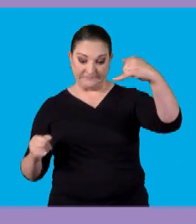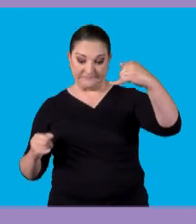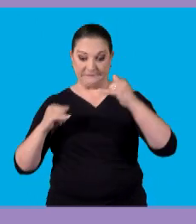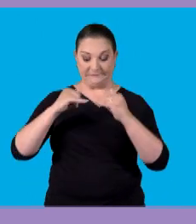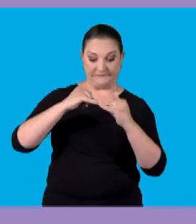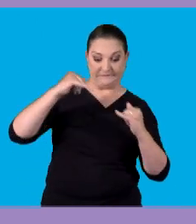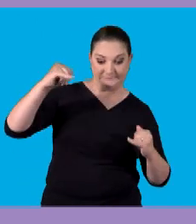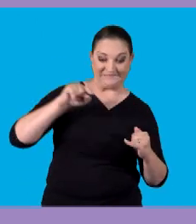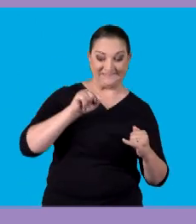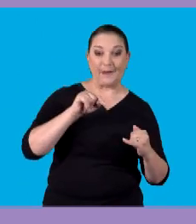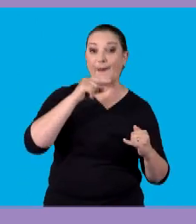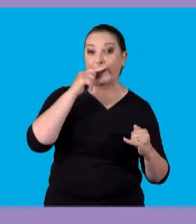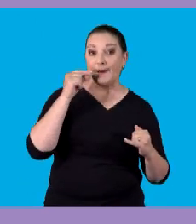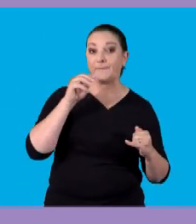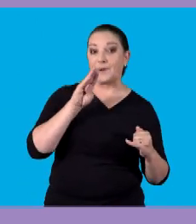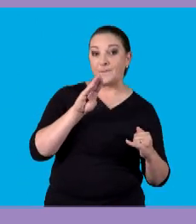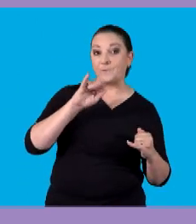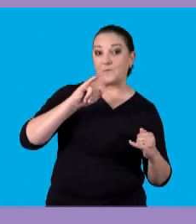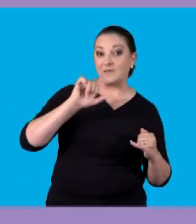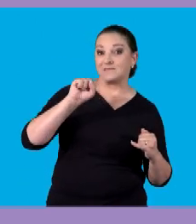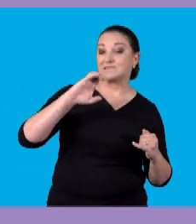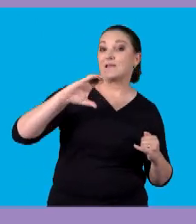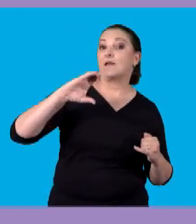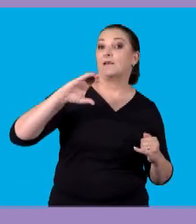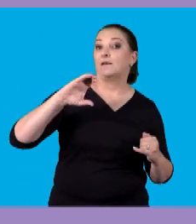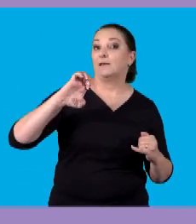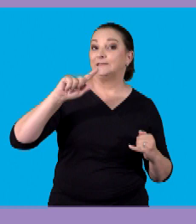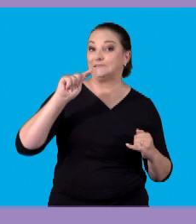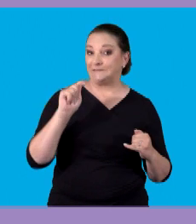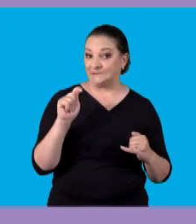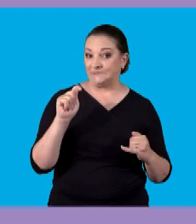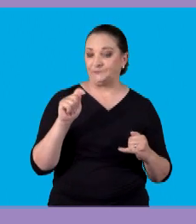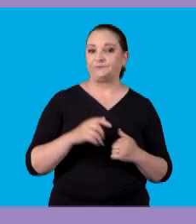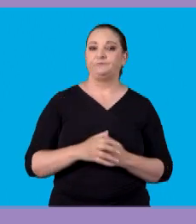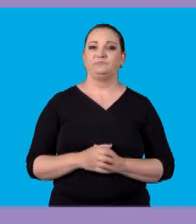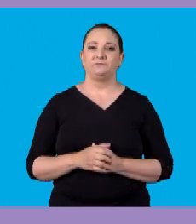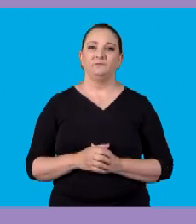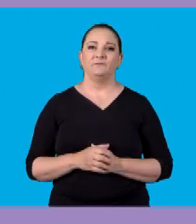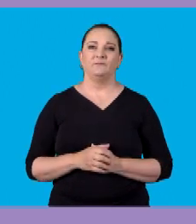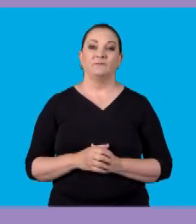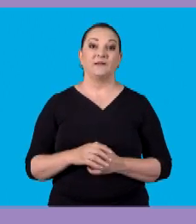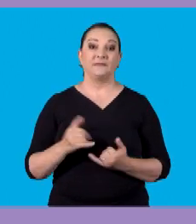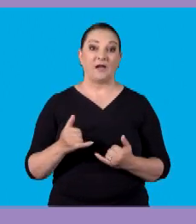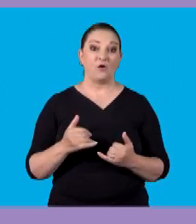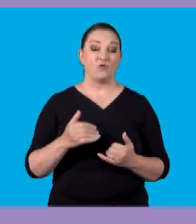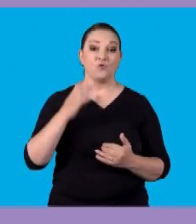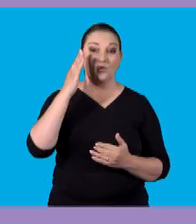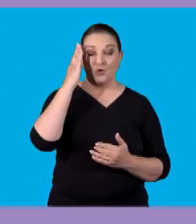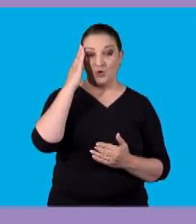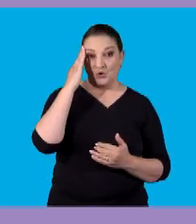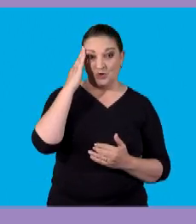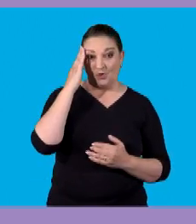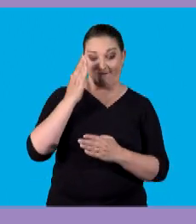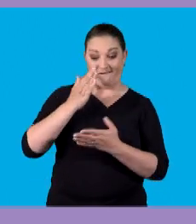the diagonals of a parallelogram bisect each other. That's how we were able to find the length of DT. And as for